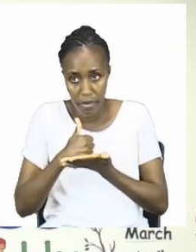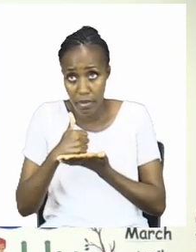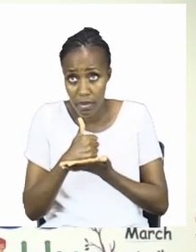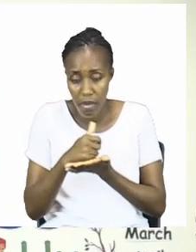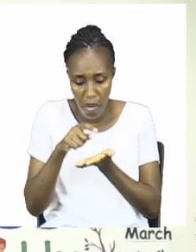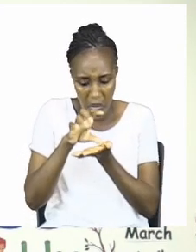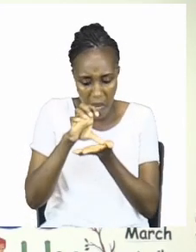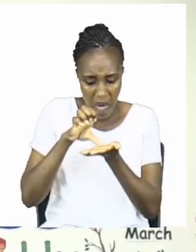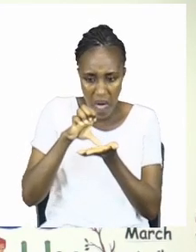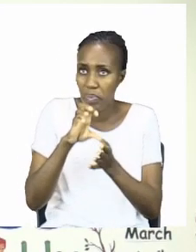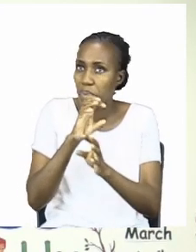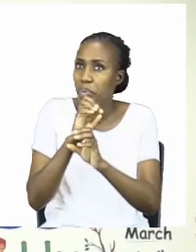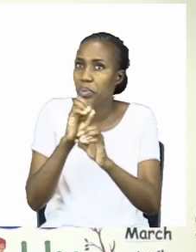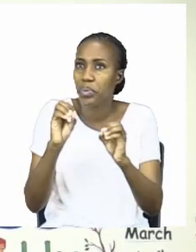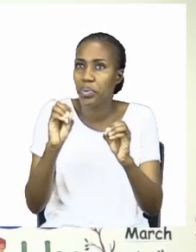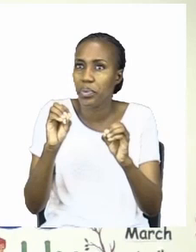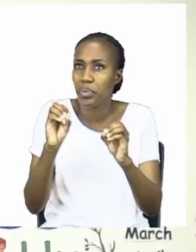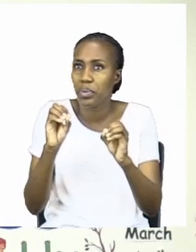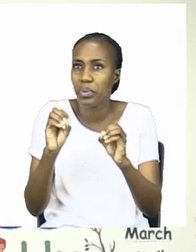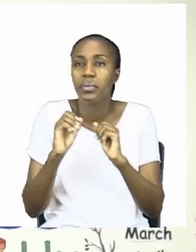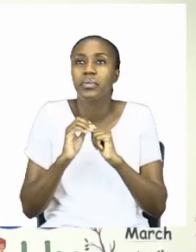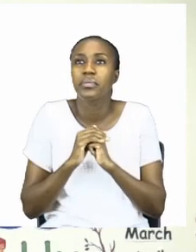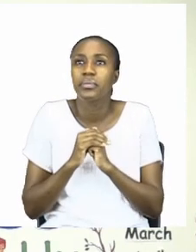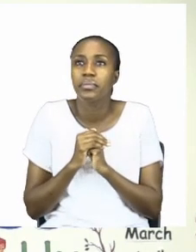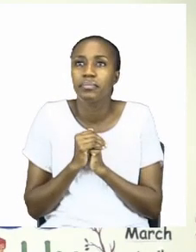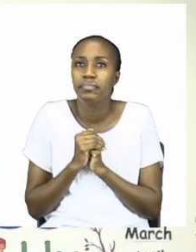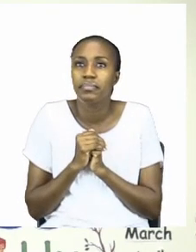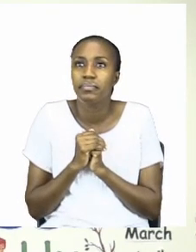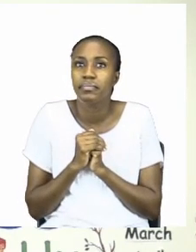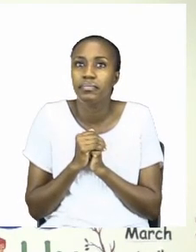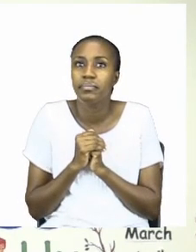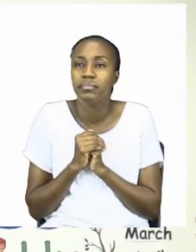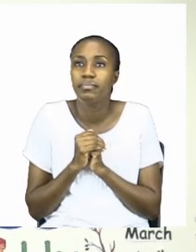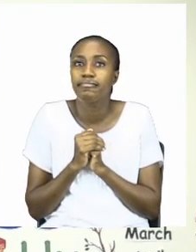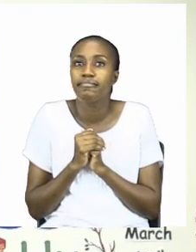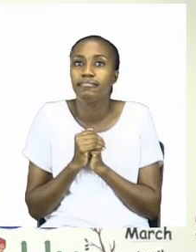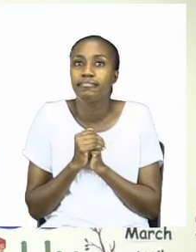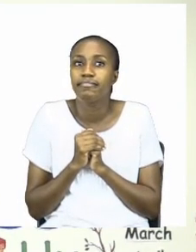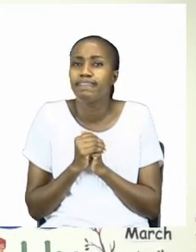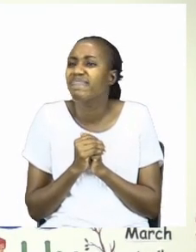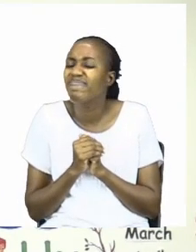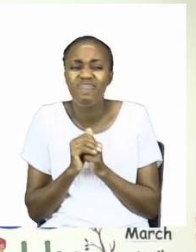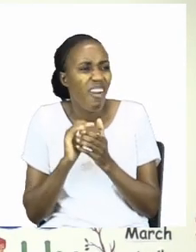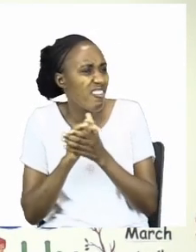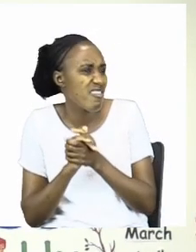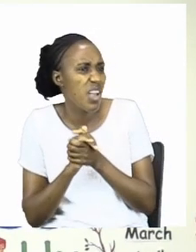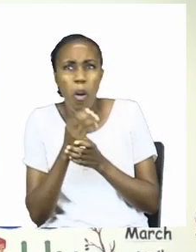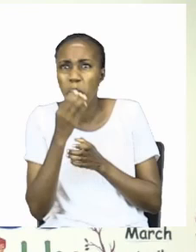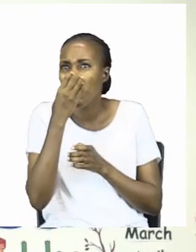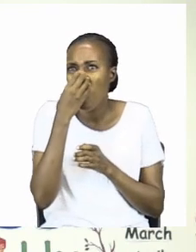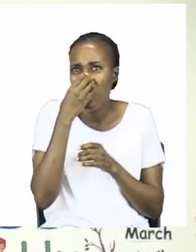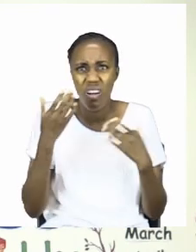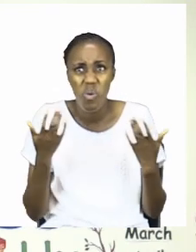the nasty germs away. Now, before we go home, my friend Zoshi promised me that we could